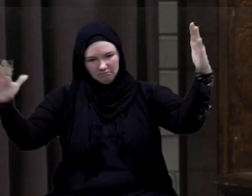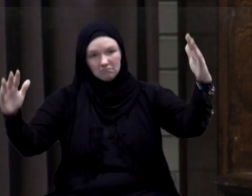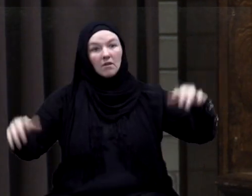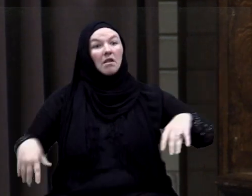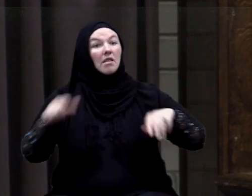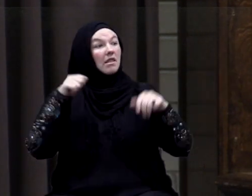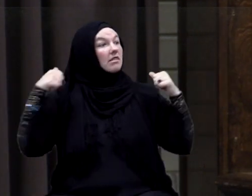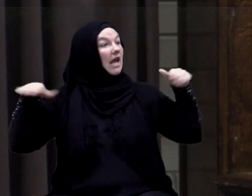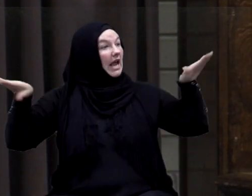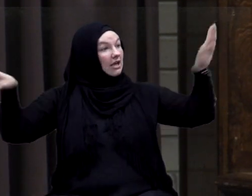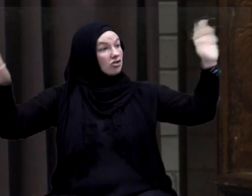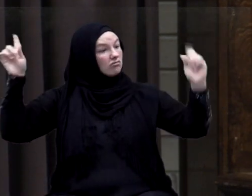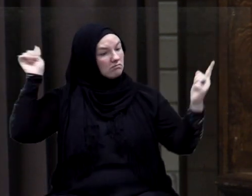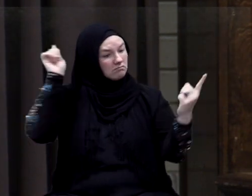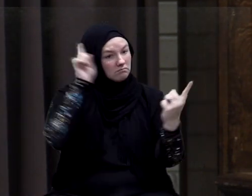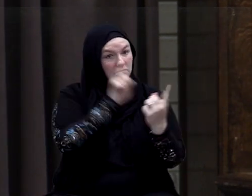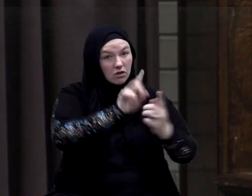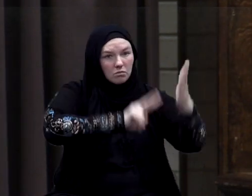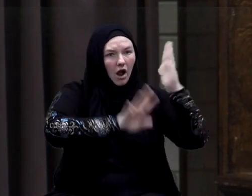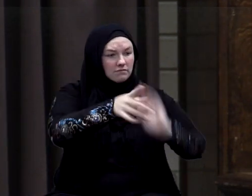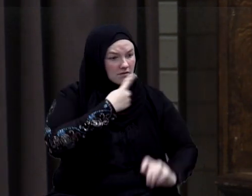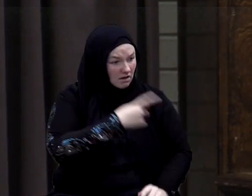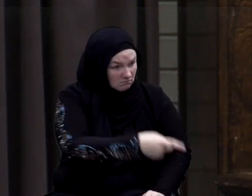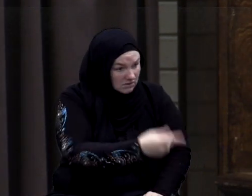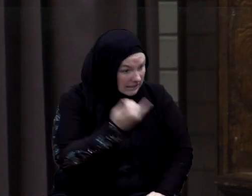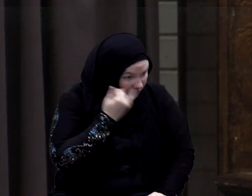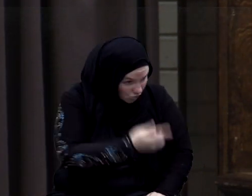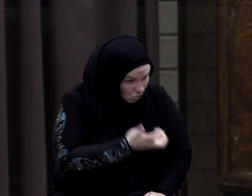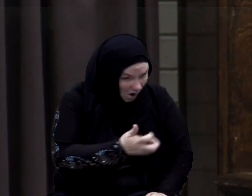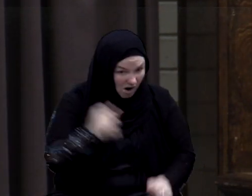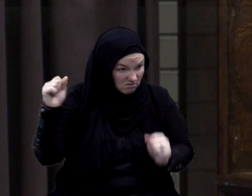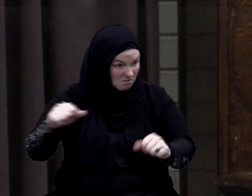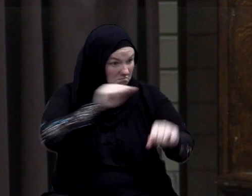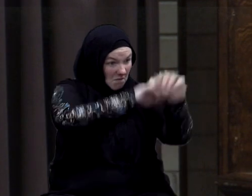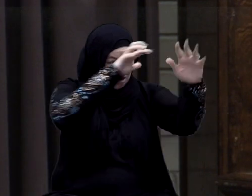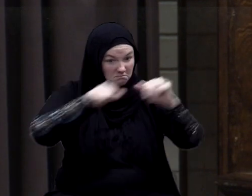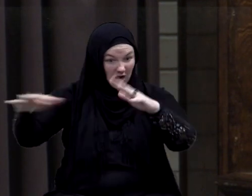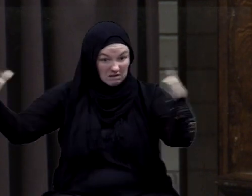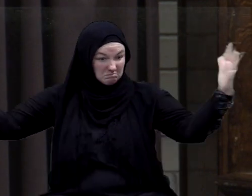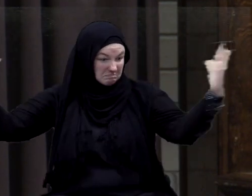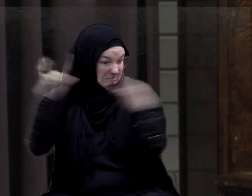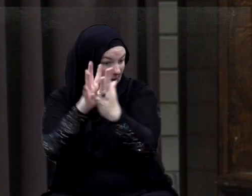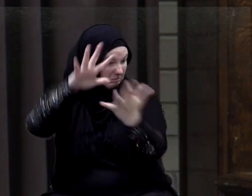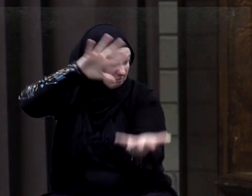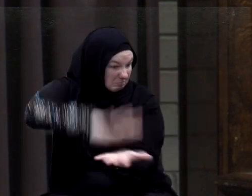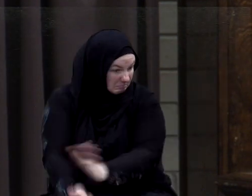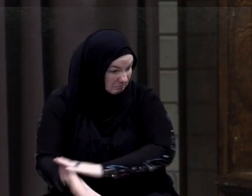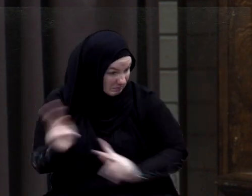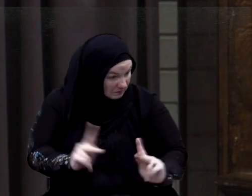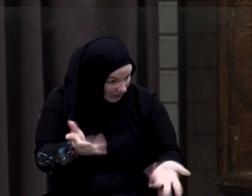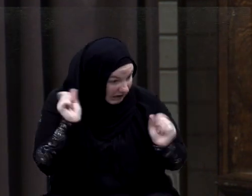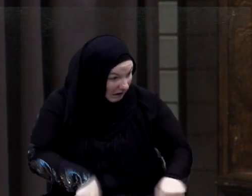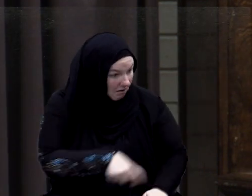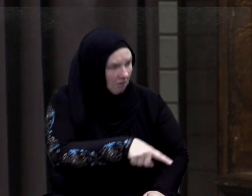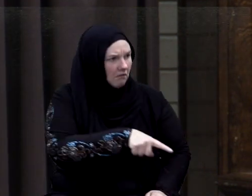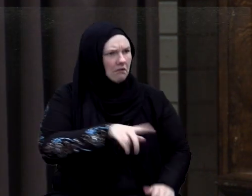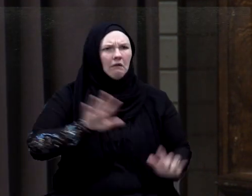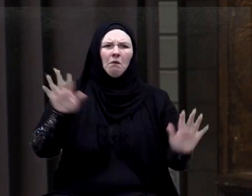from their own progeny, from their own descendants, someone who would worship Allah and associate none with